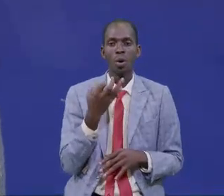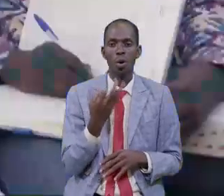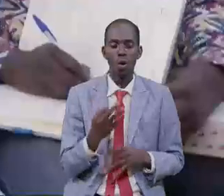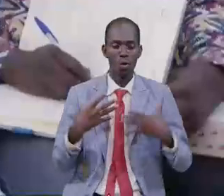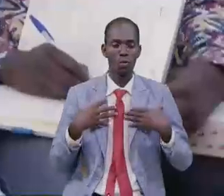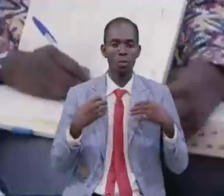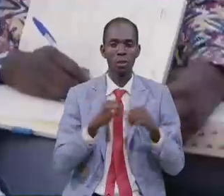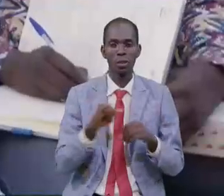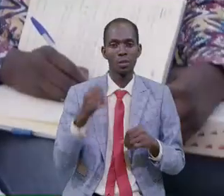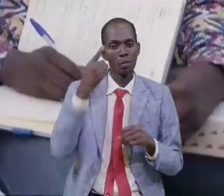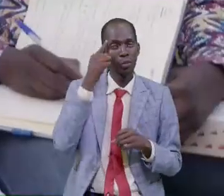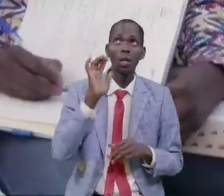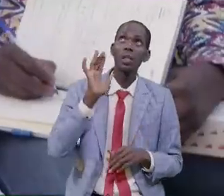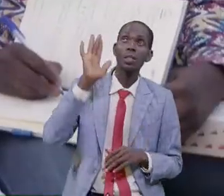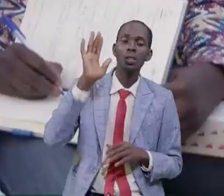people.